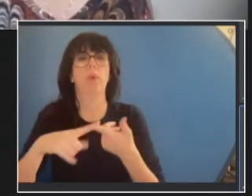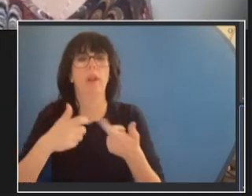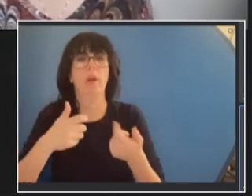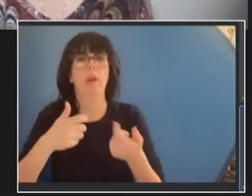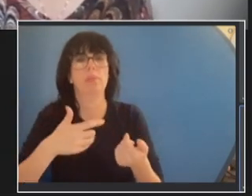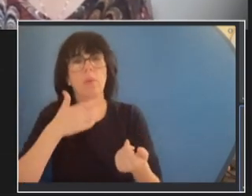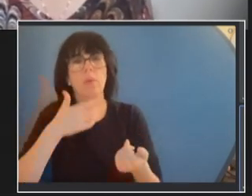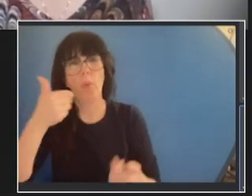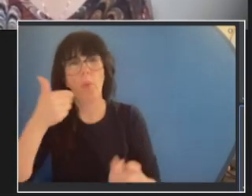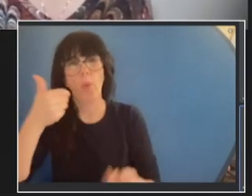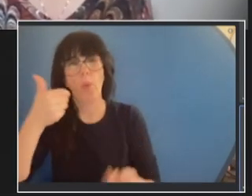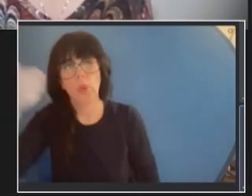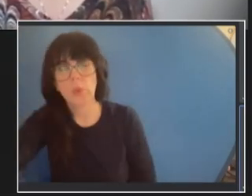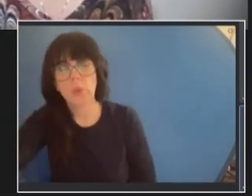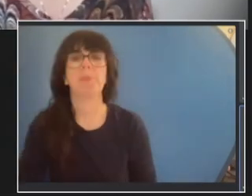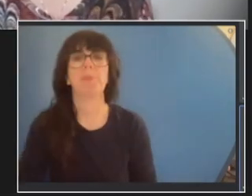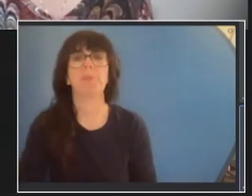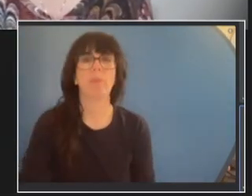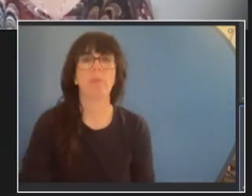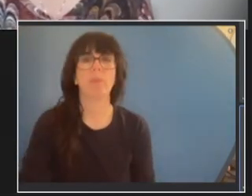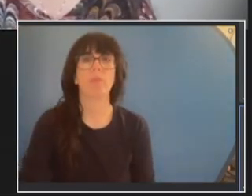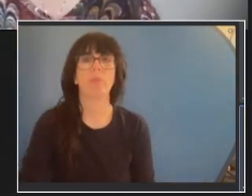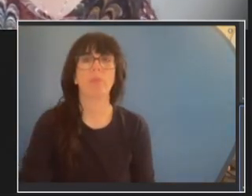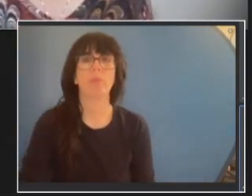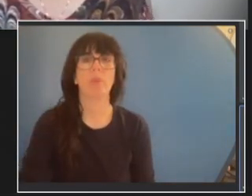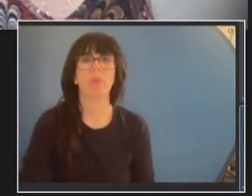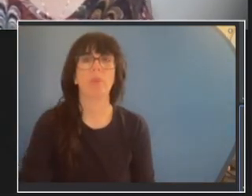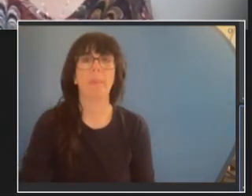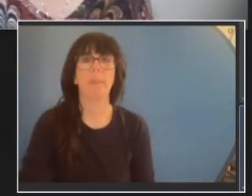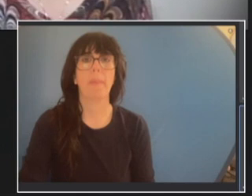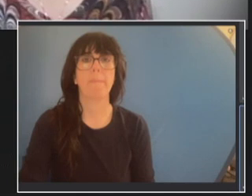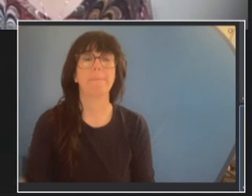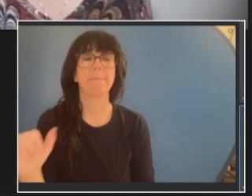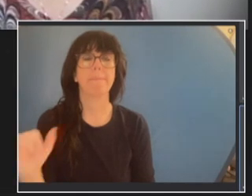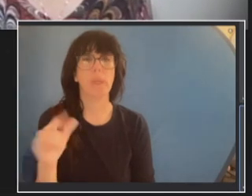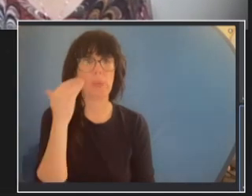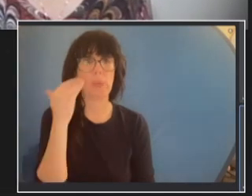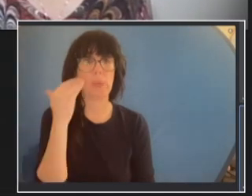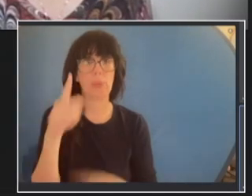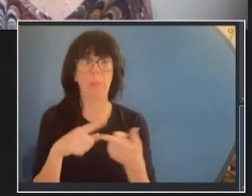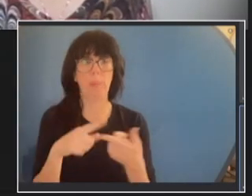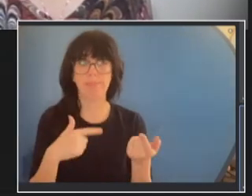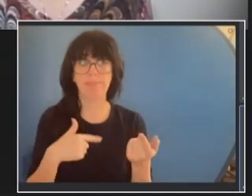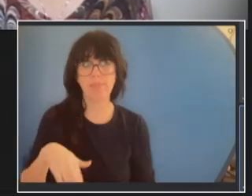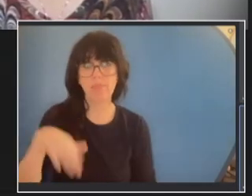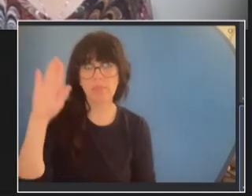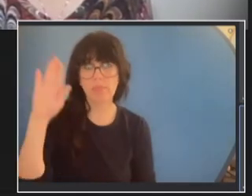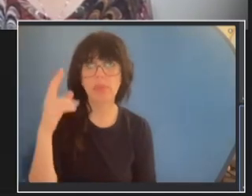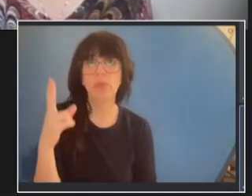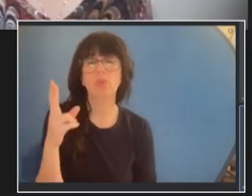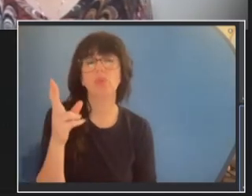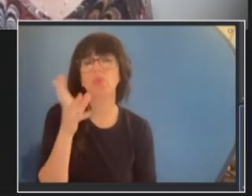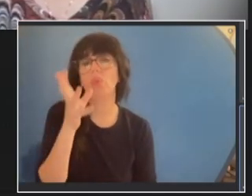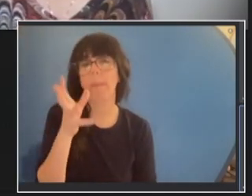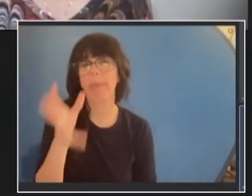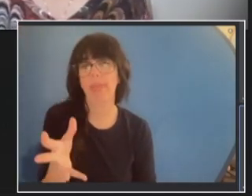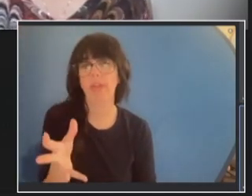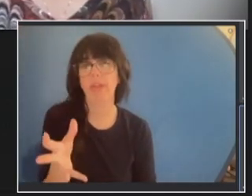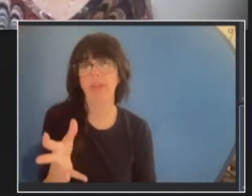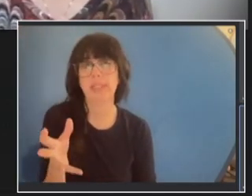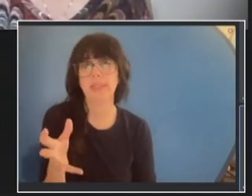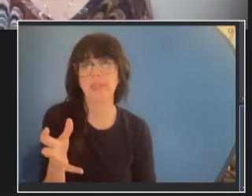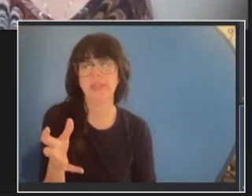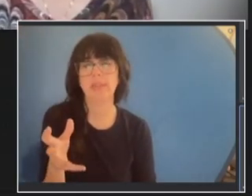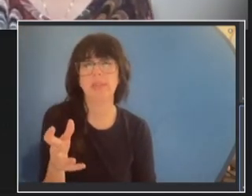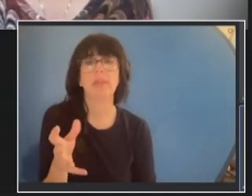thing that you need to know about me is that I was raised by two grandmothers. My parents were in